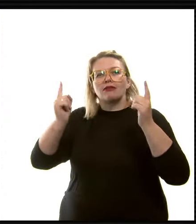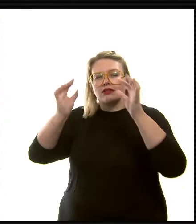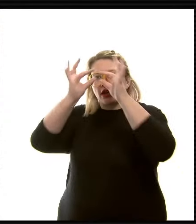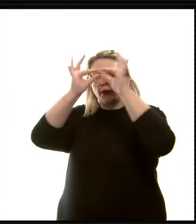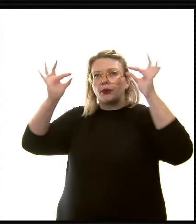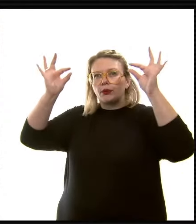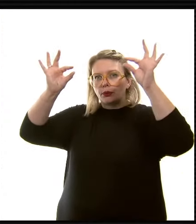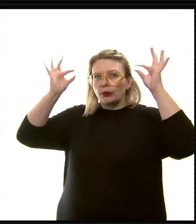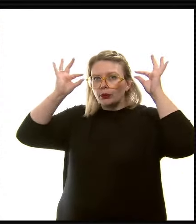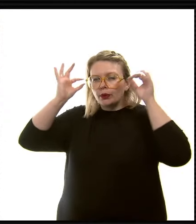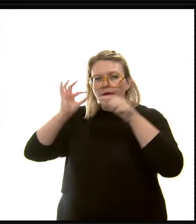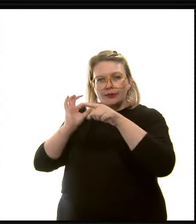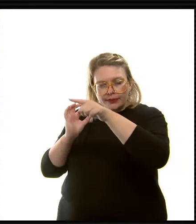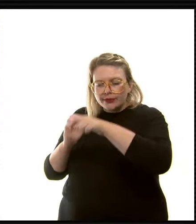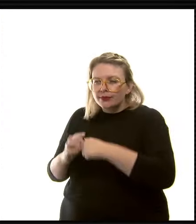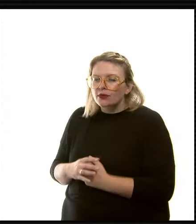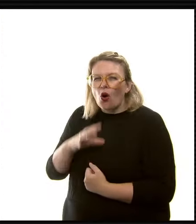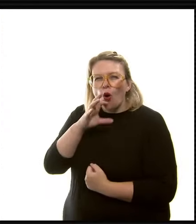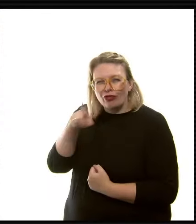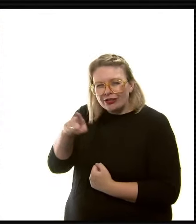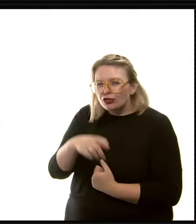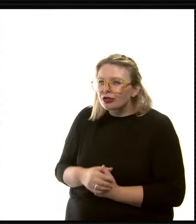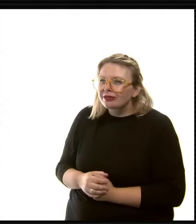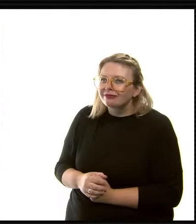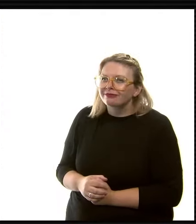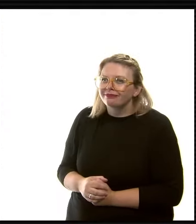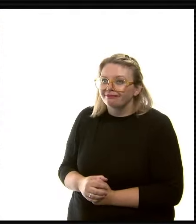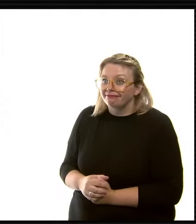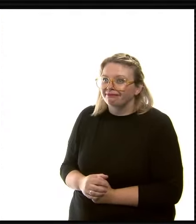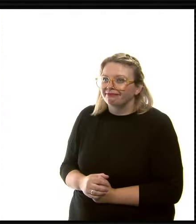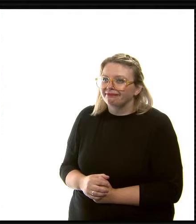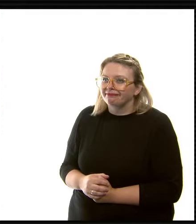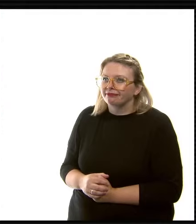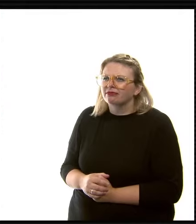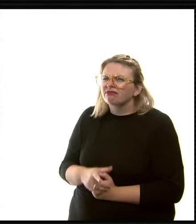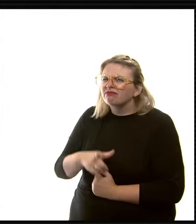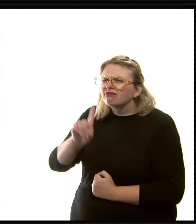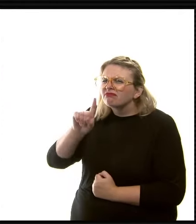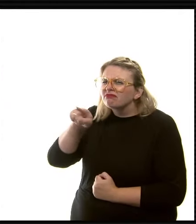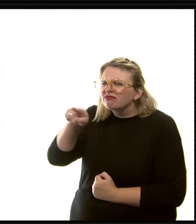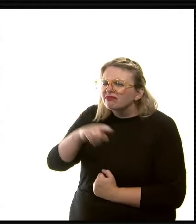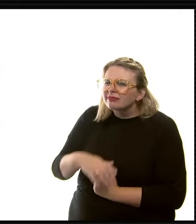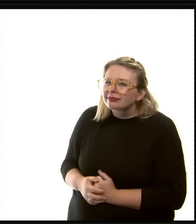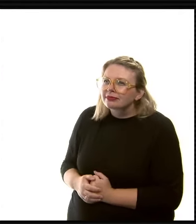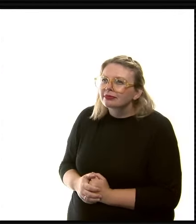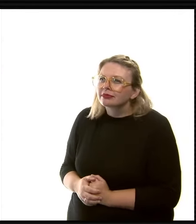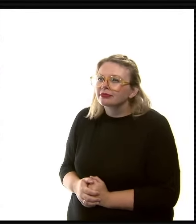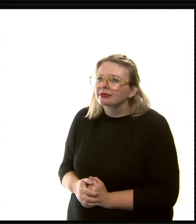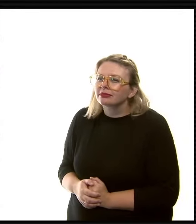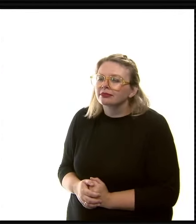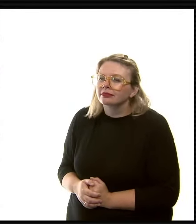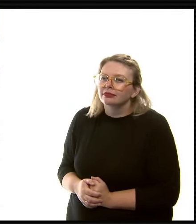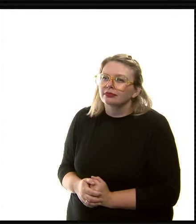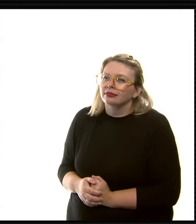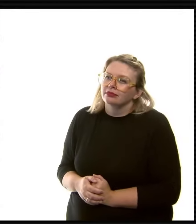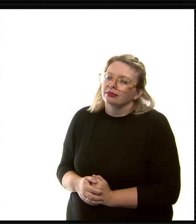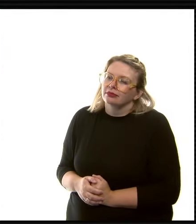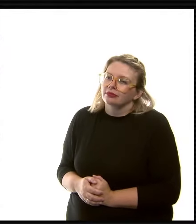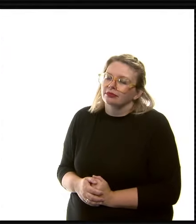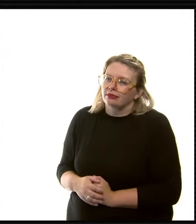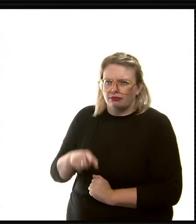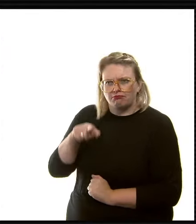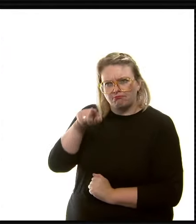flip up and down. Very cool. And now, Michael, can you tell us about this thing? Yep. Well, that's the very heavily armored